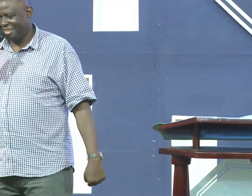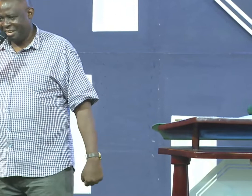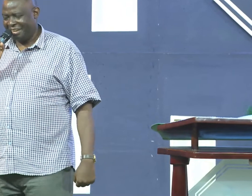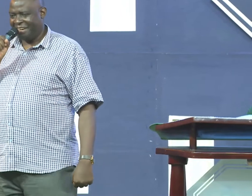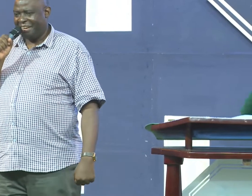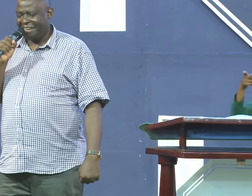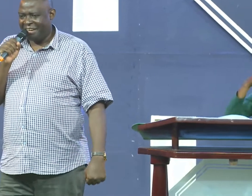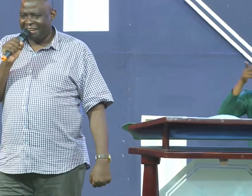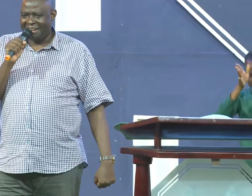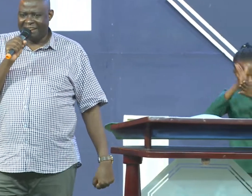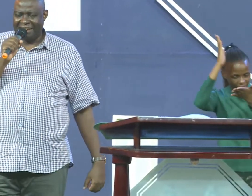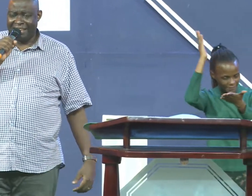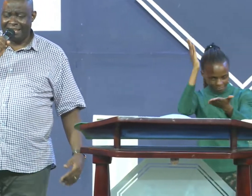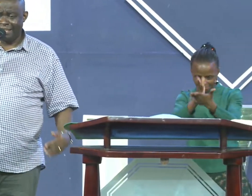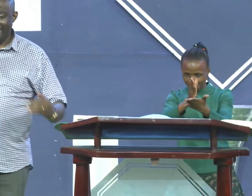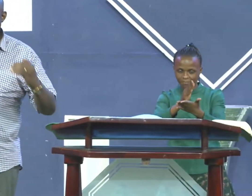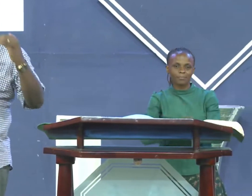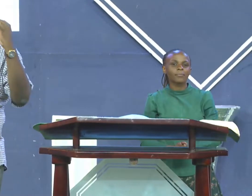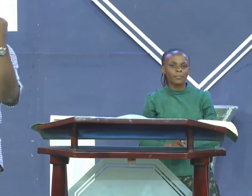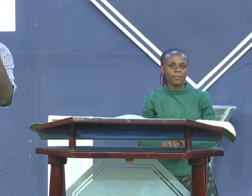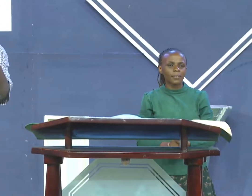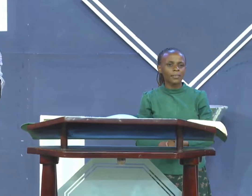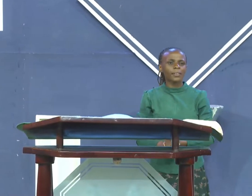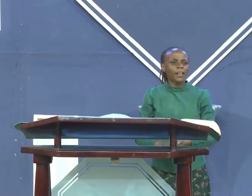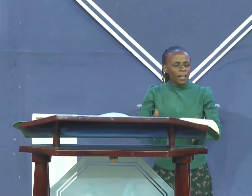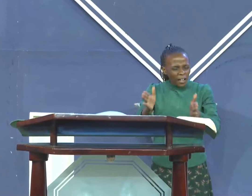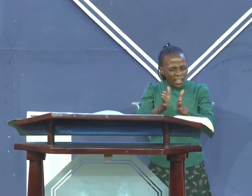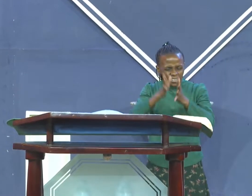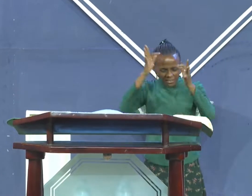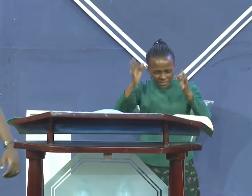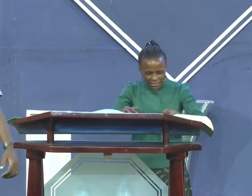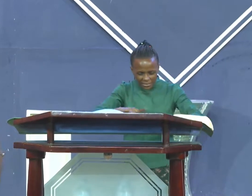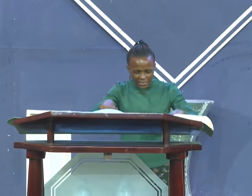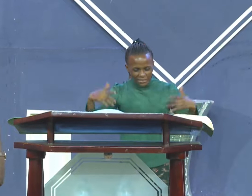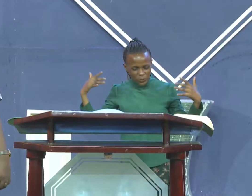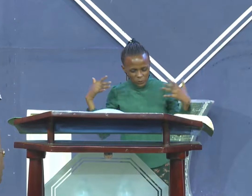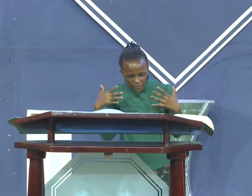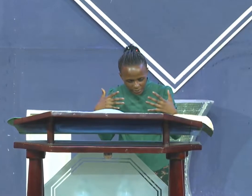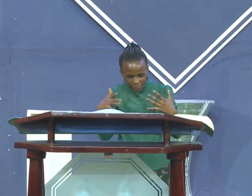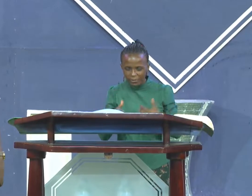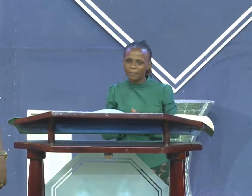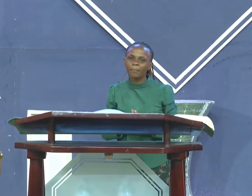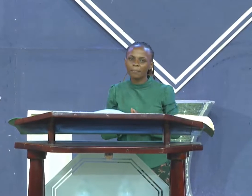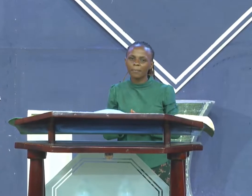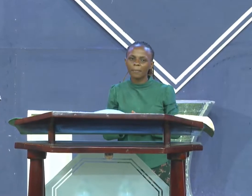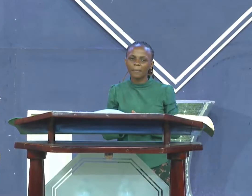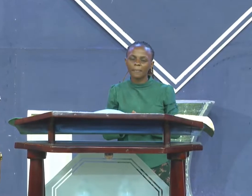dreams that we had and they reached somewhere and they were to stand still. And even those things that we fear.